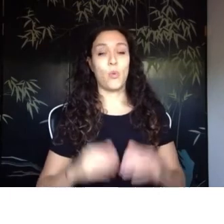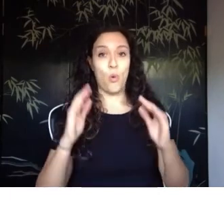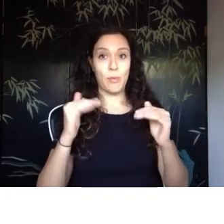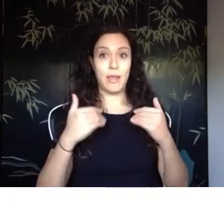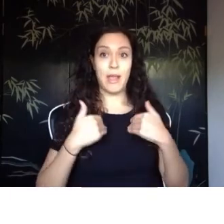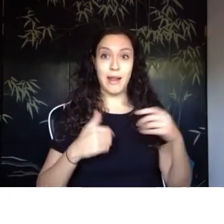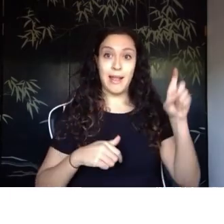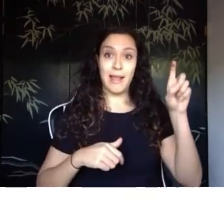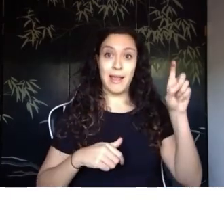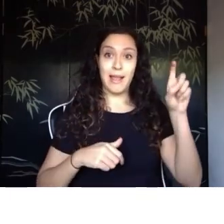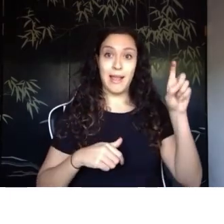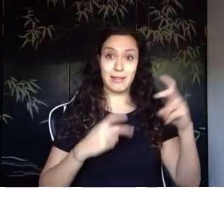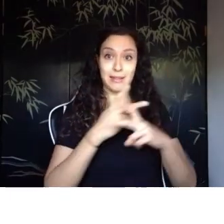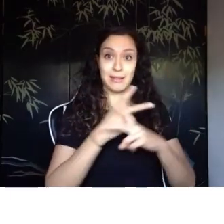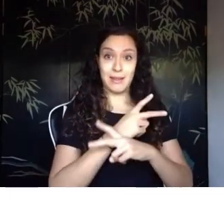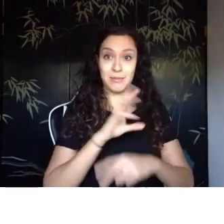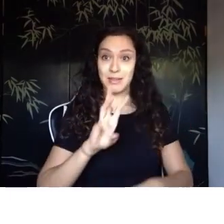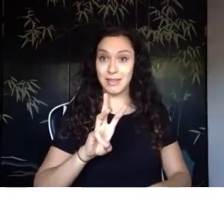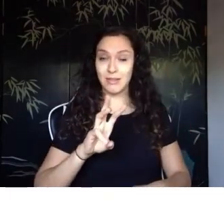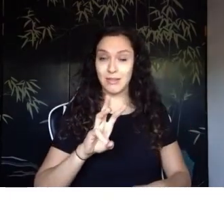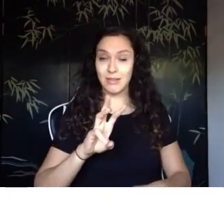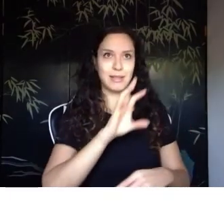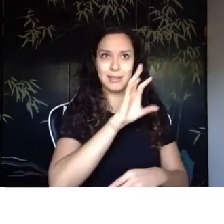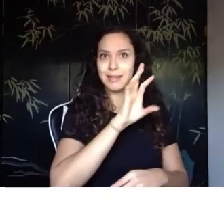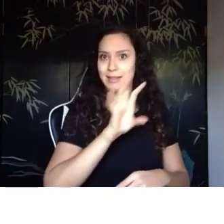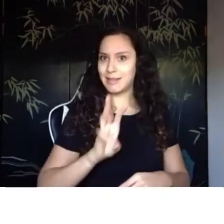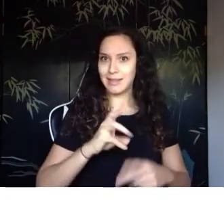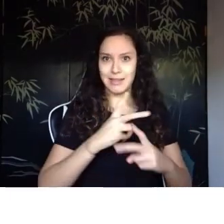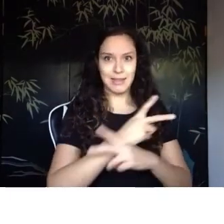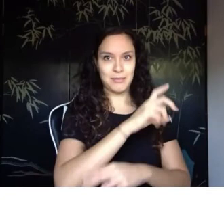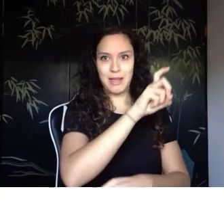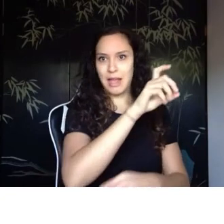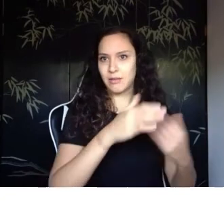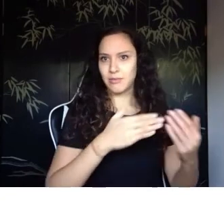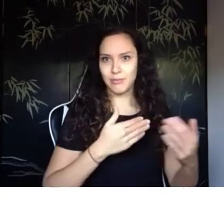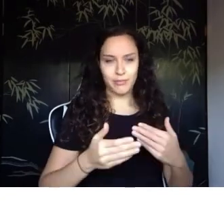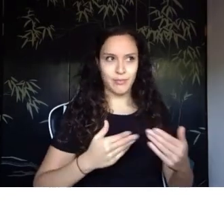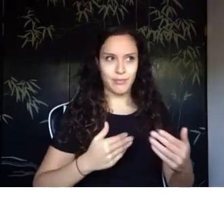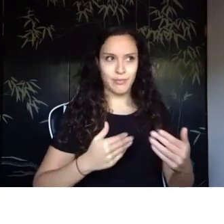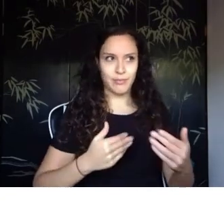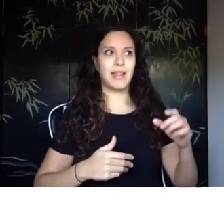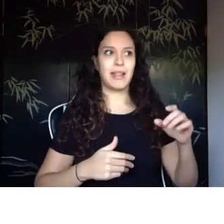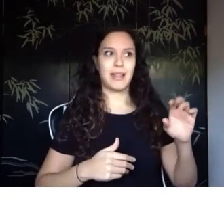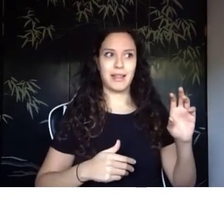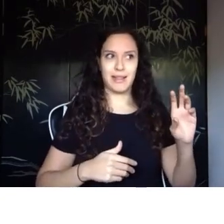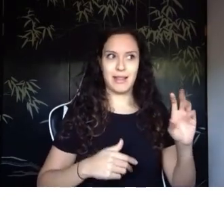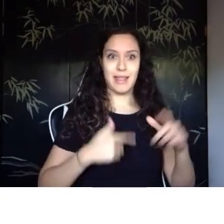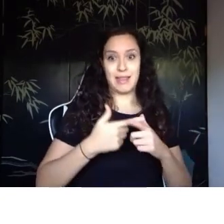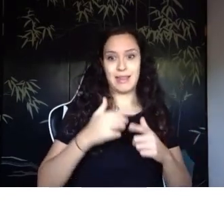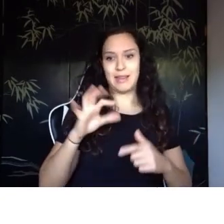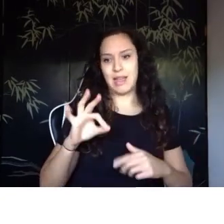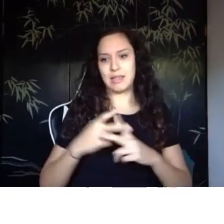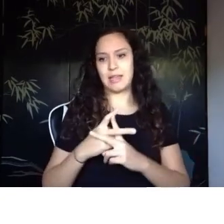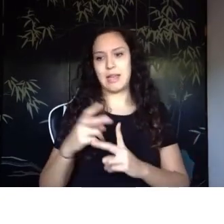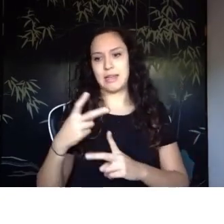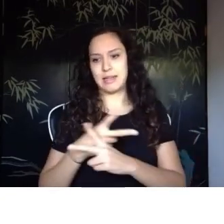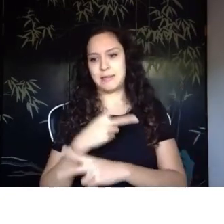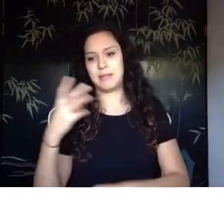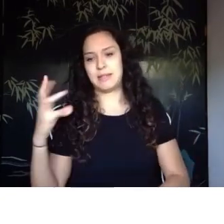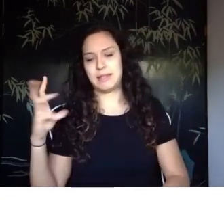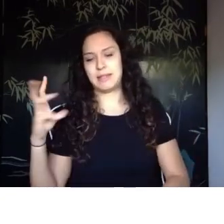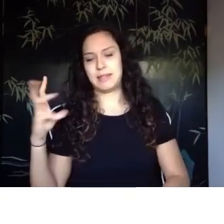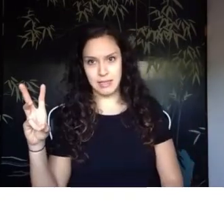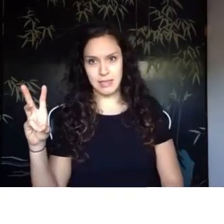All right, so hopefully you did x times 6. You could have written 6 times x. It does not matter. And